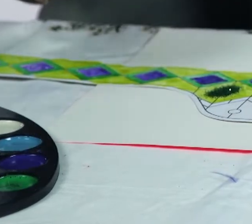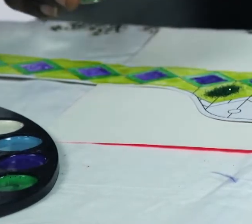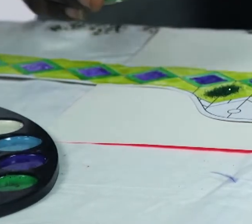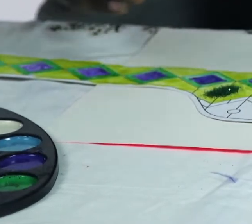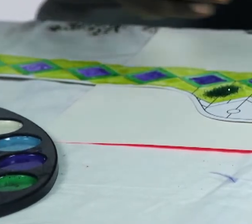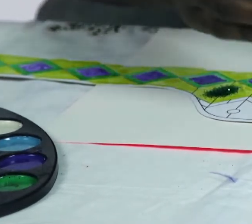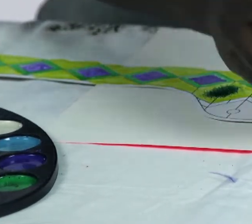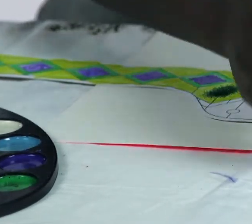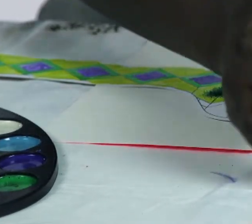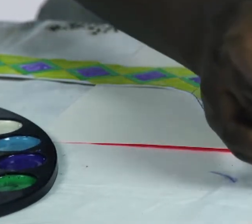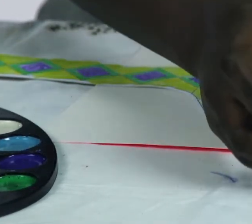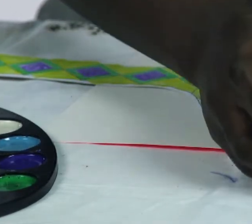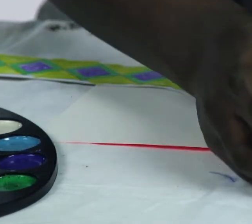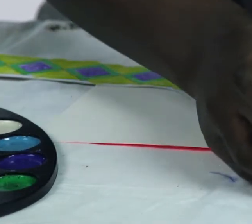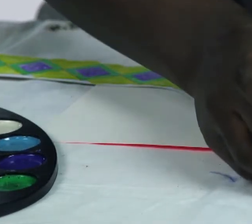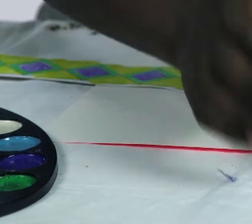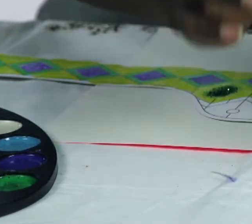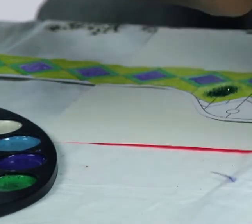And then,